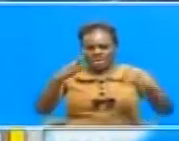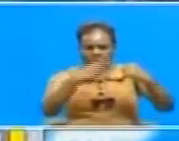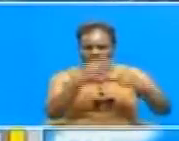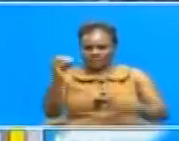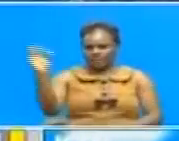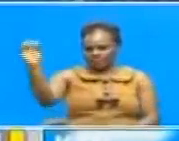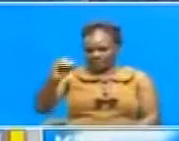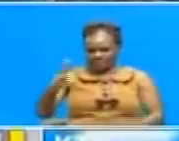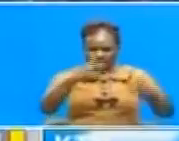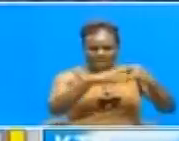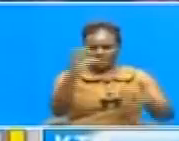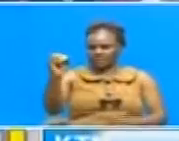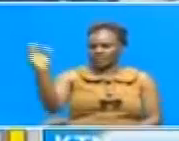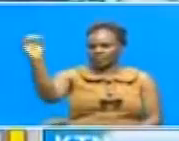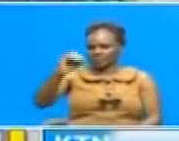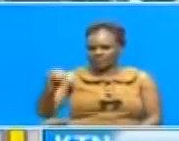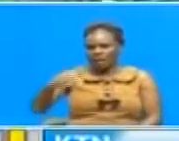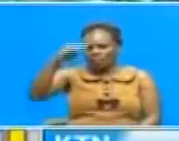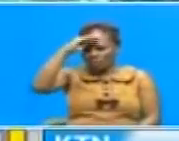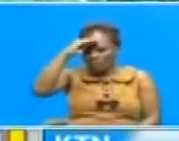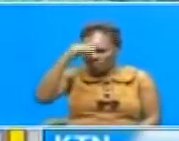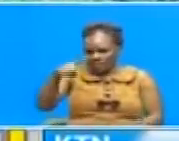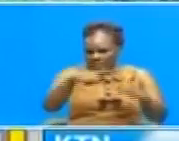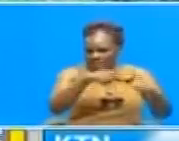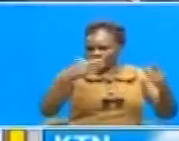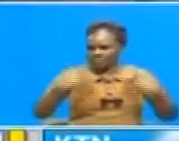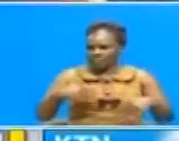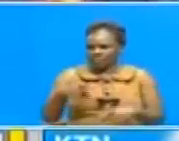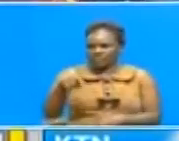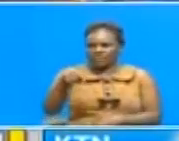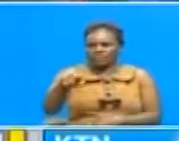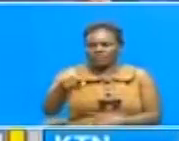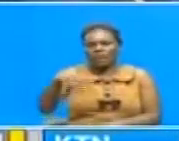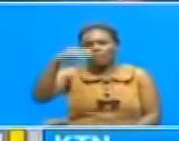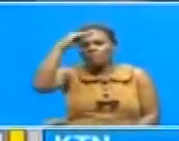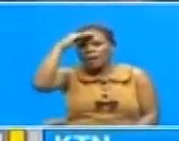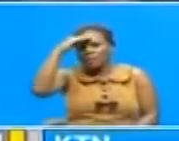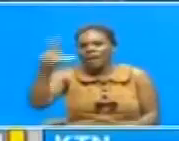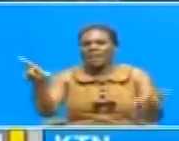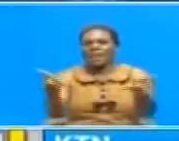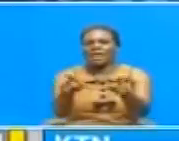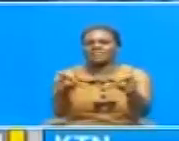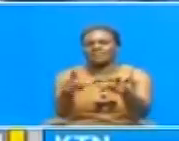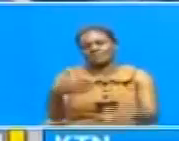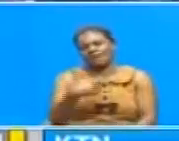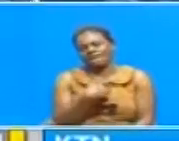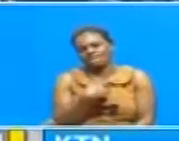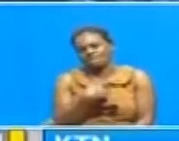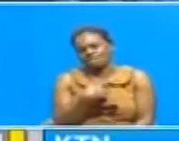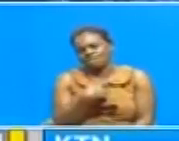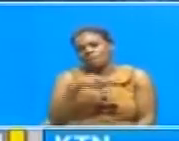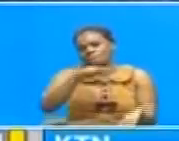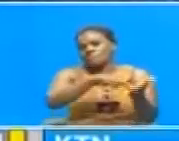80% to 90% of the alcohols that are killing our people are the ones in those licensed bars. What are we